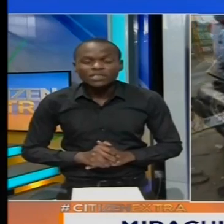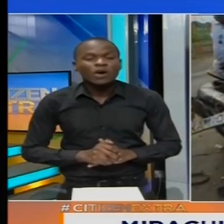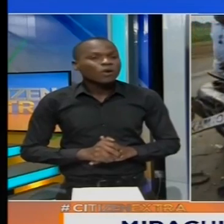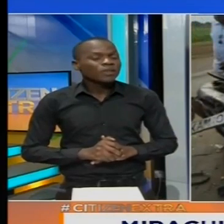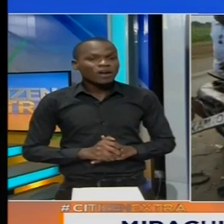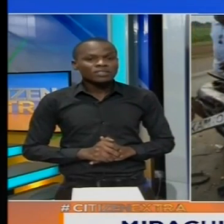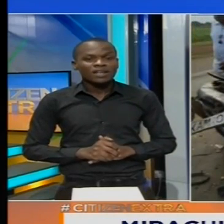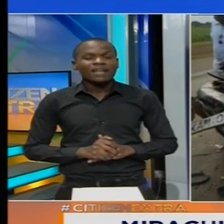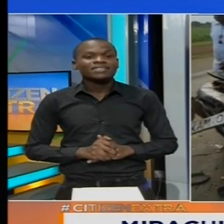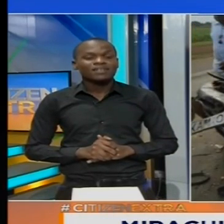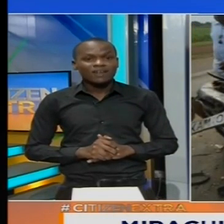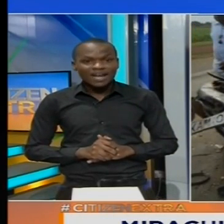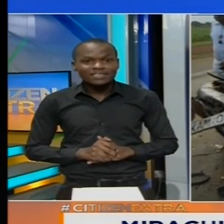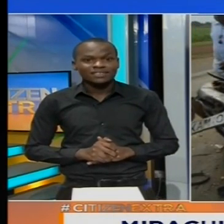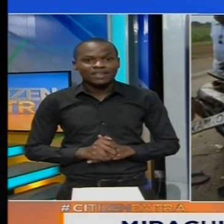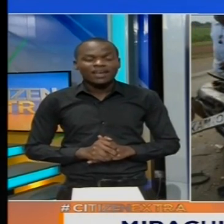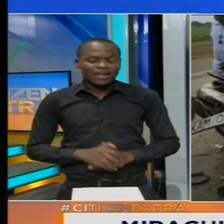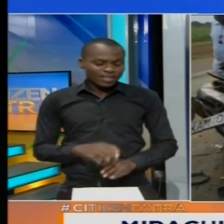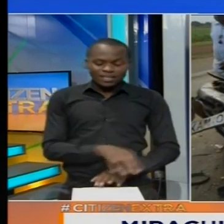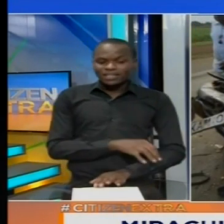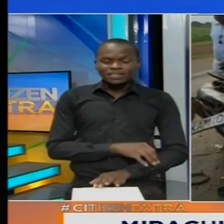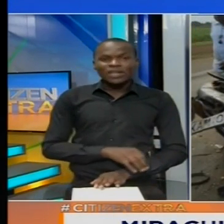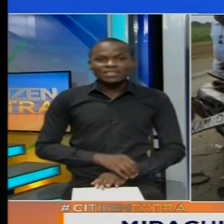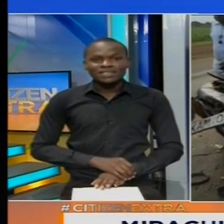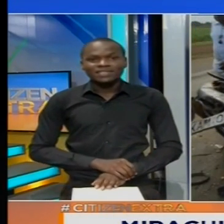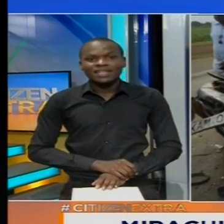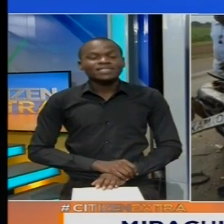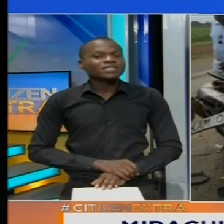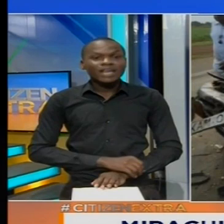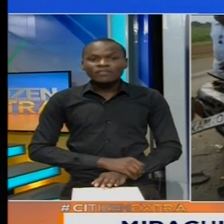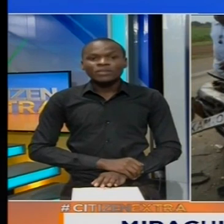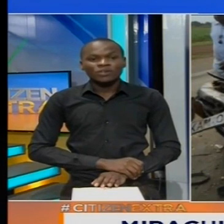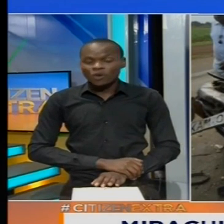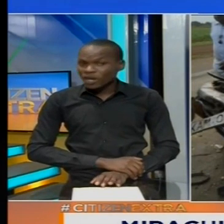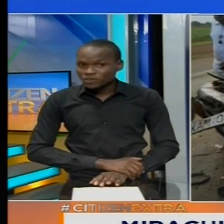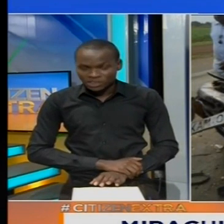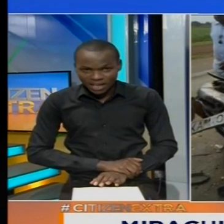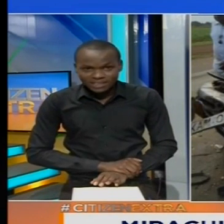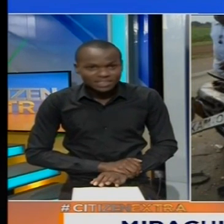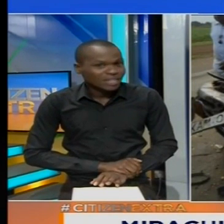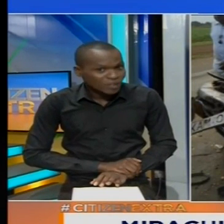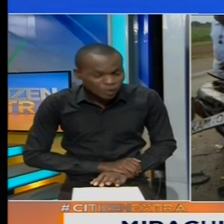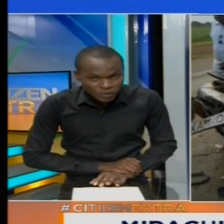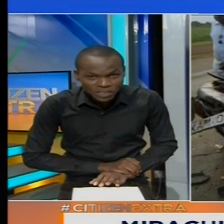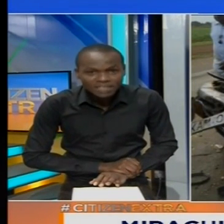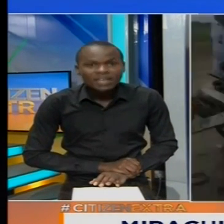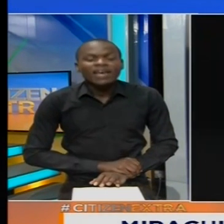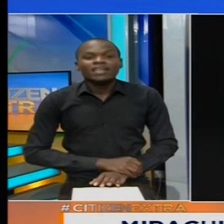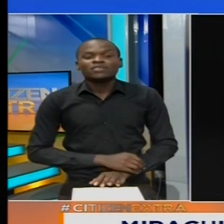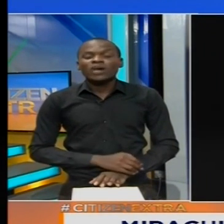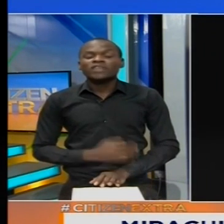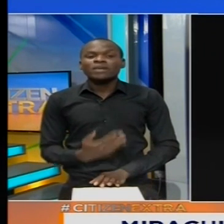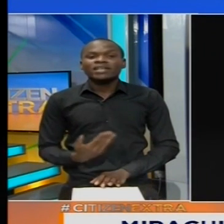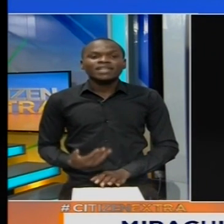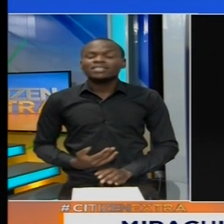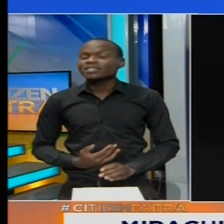wreckage without a scratch. And this is what he says, that he's never been going to church, he's never gone to church, and his